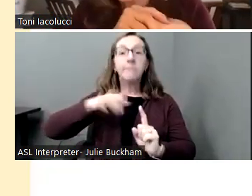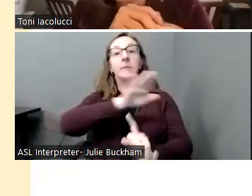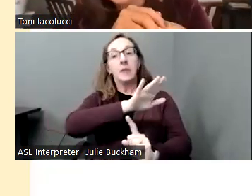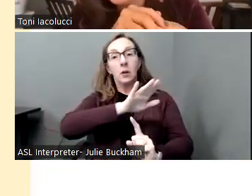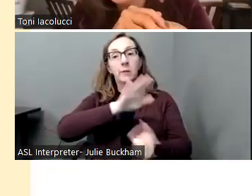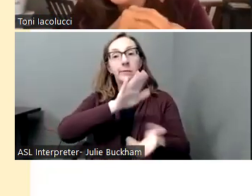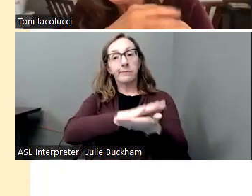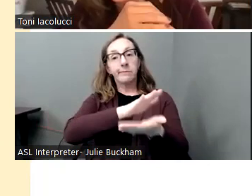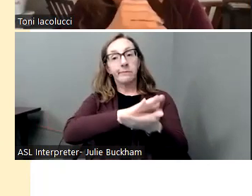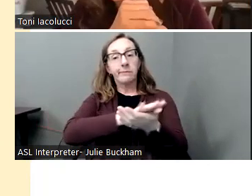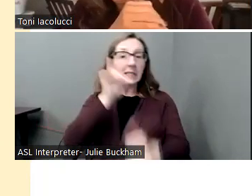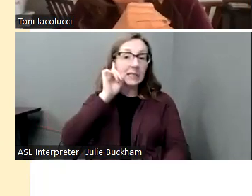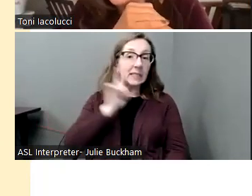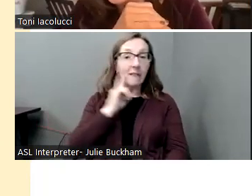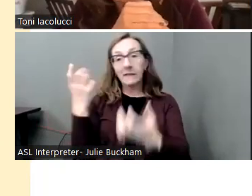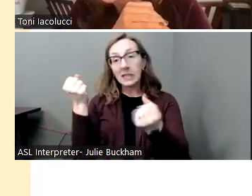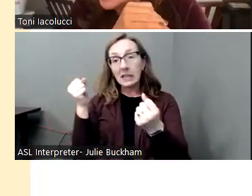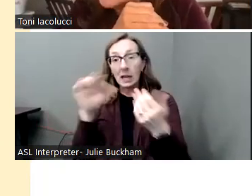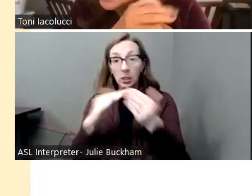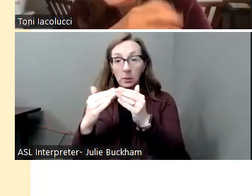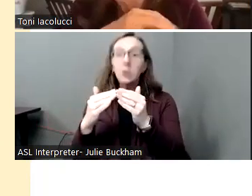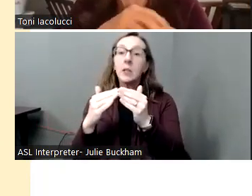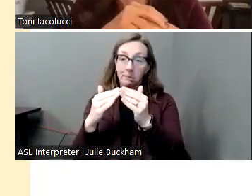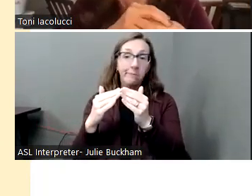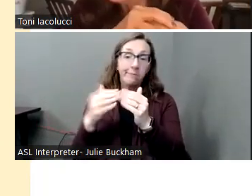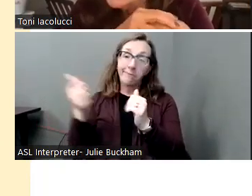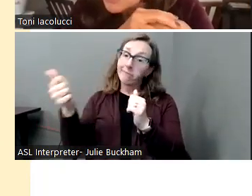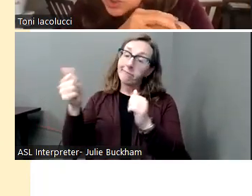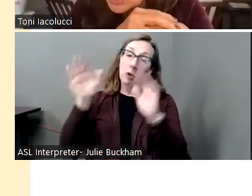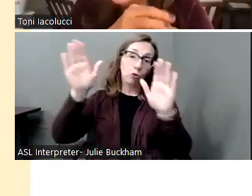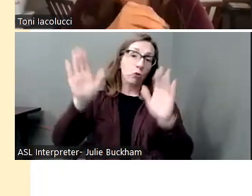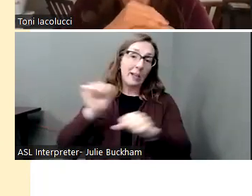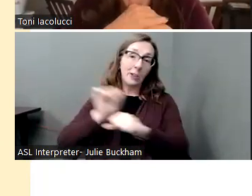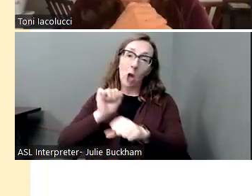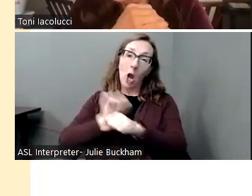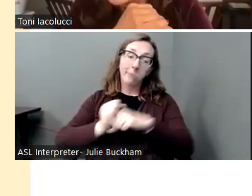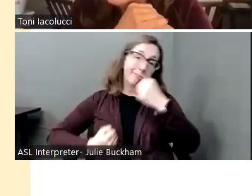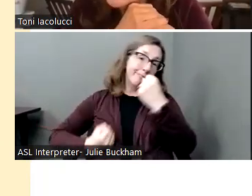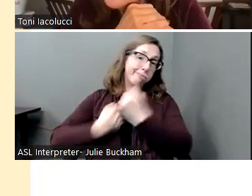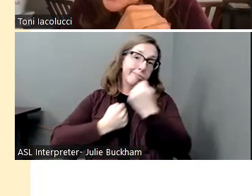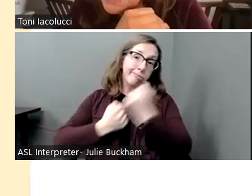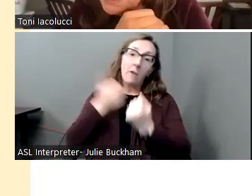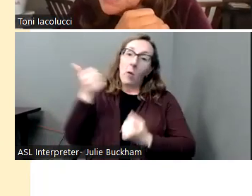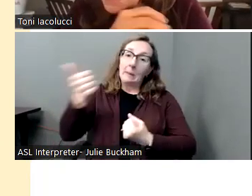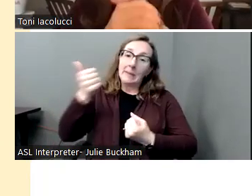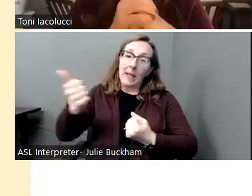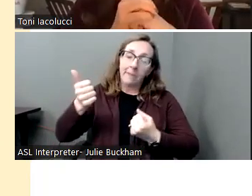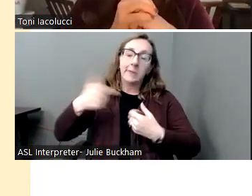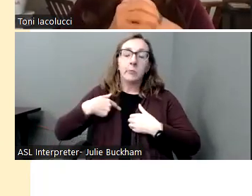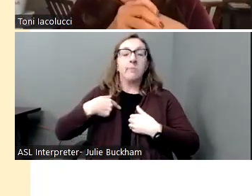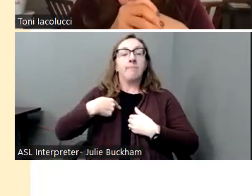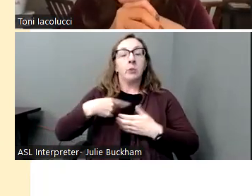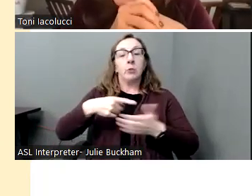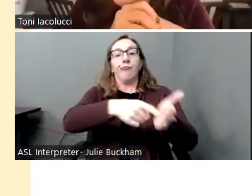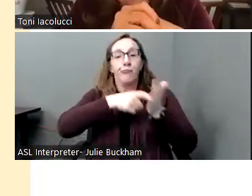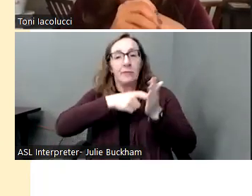deaf signing community. They have done a phenomenal job of making themselves heard, of talking about their needs and getting